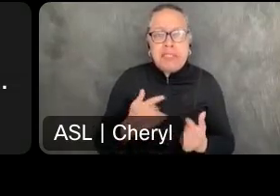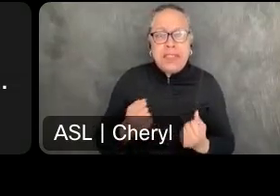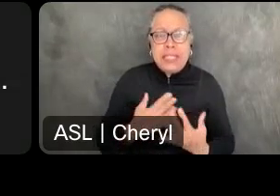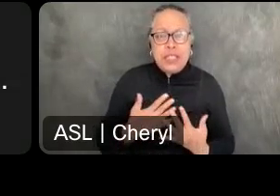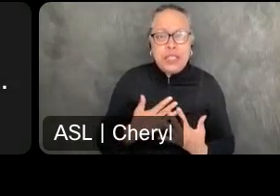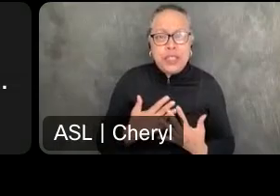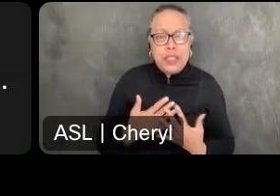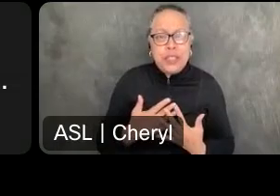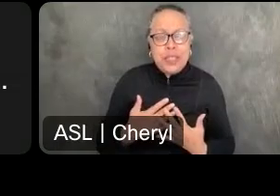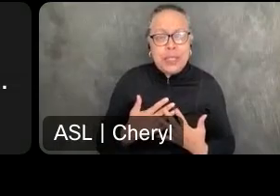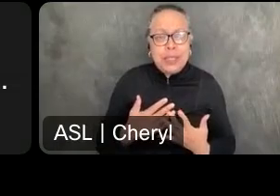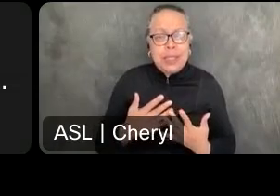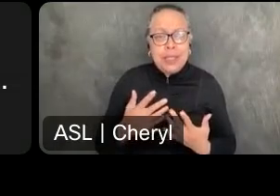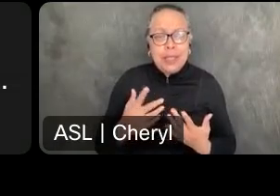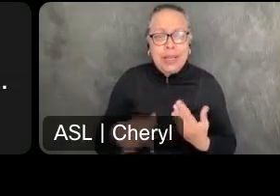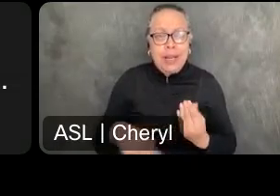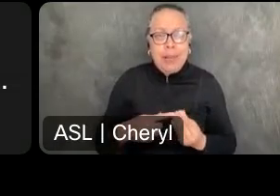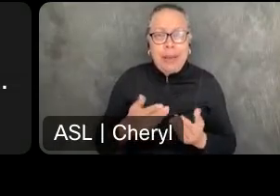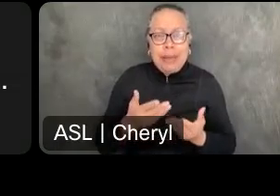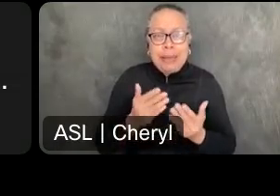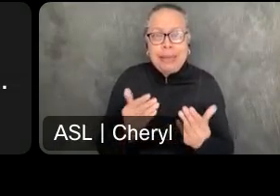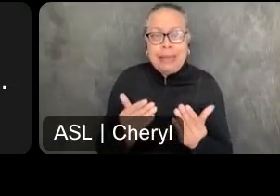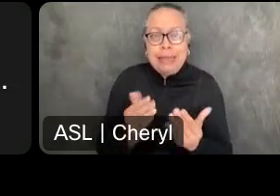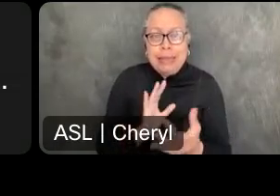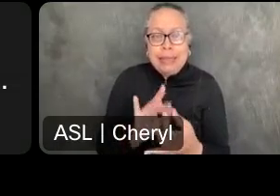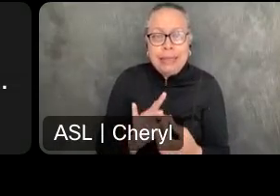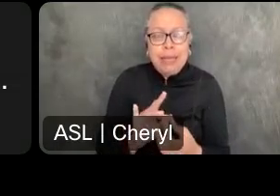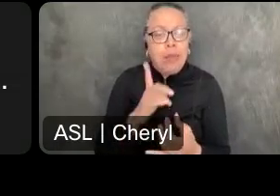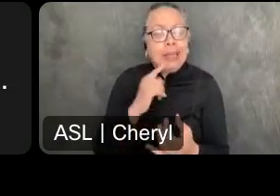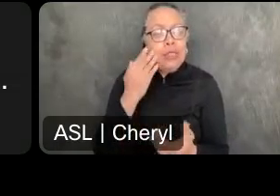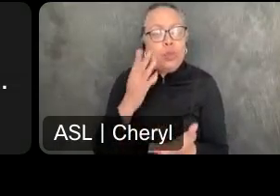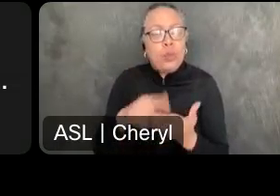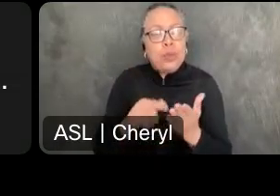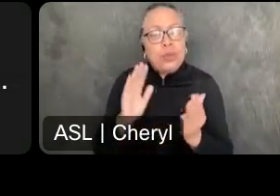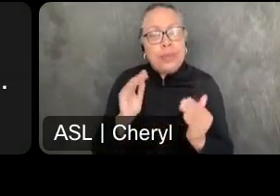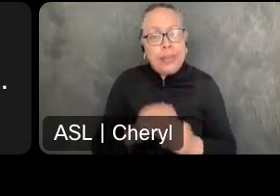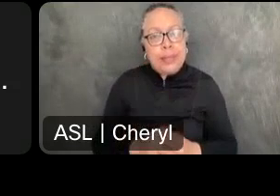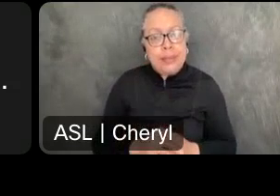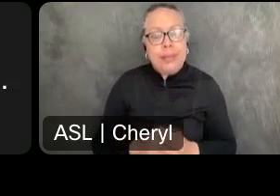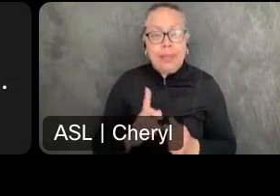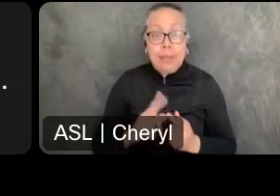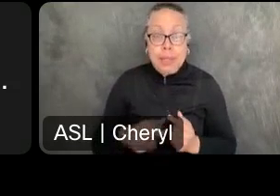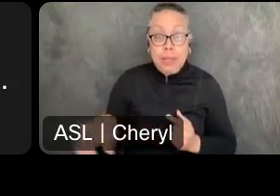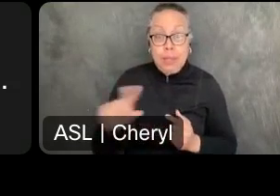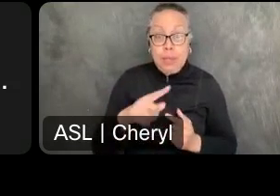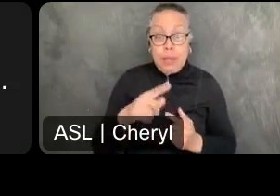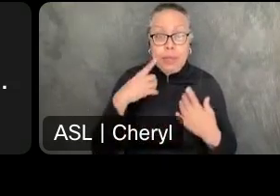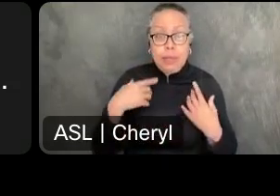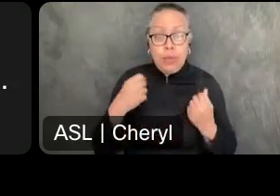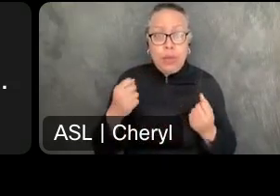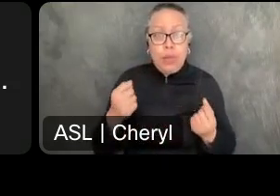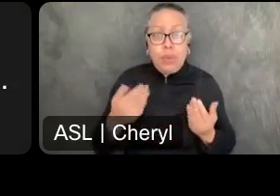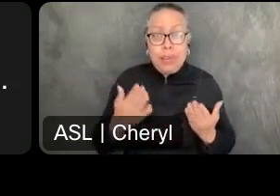around engaging, and not knowing what to expect. And so if you're a mental health provider and you're